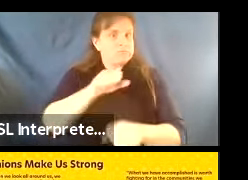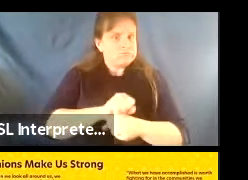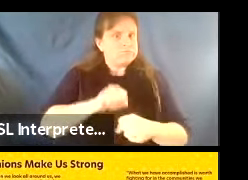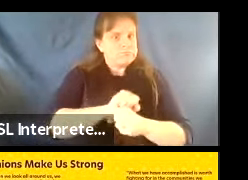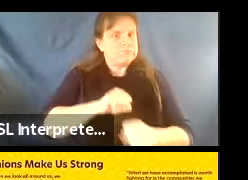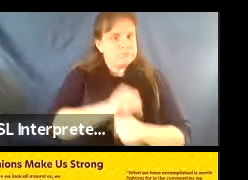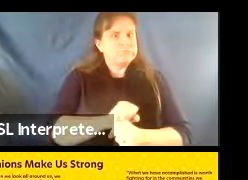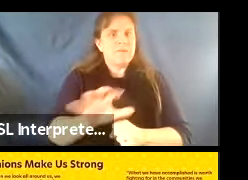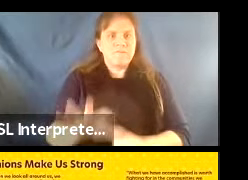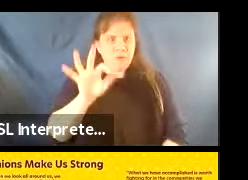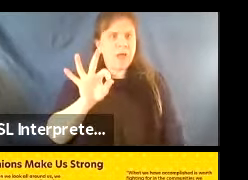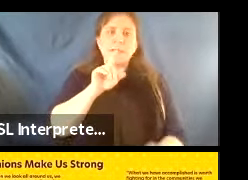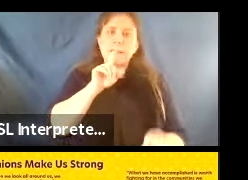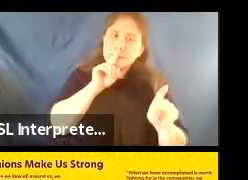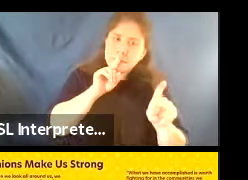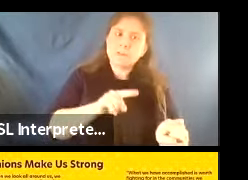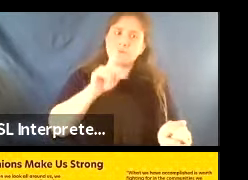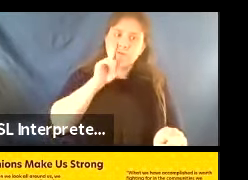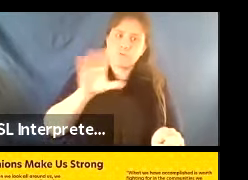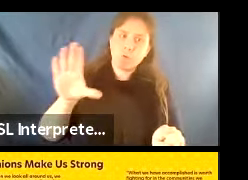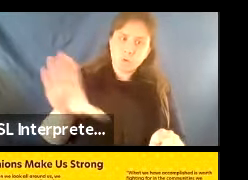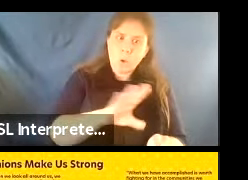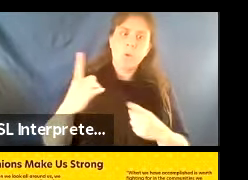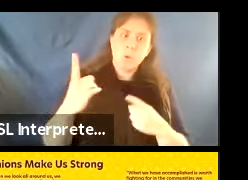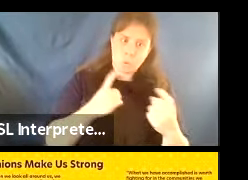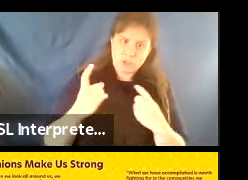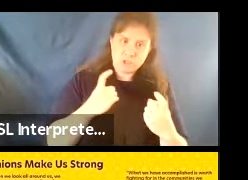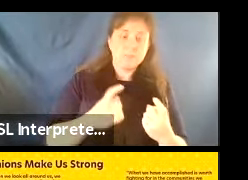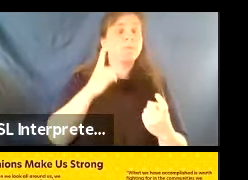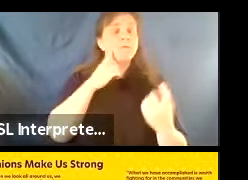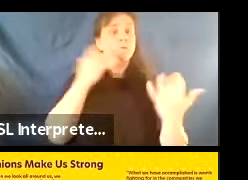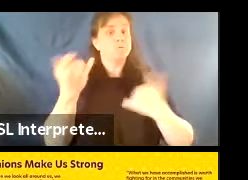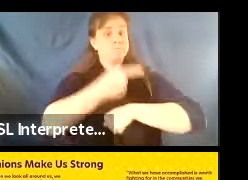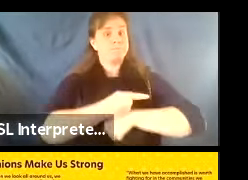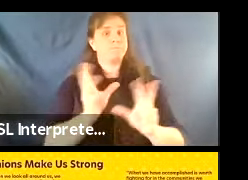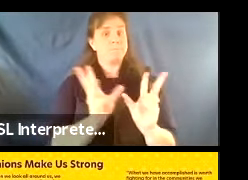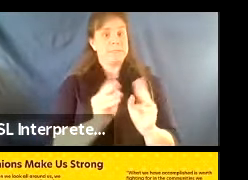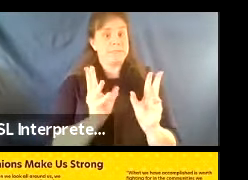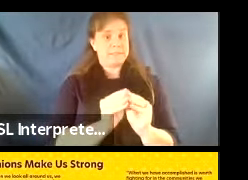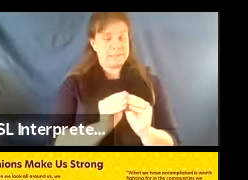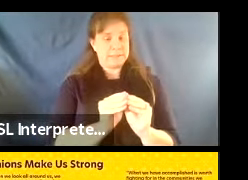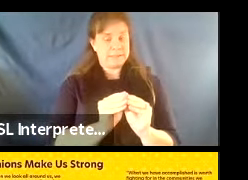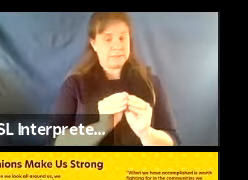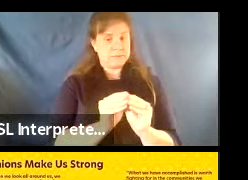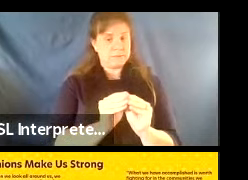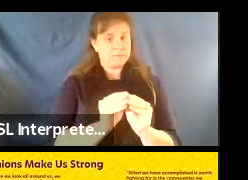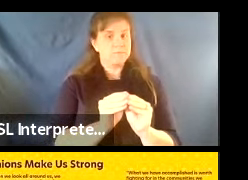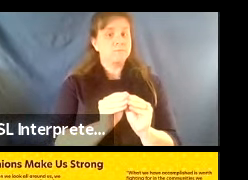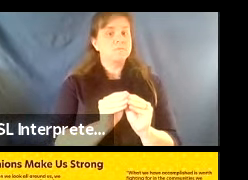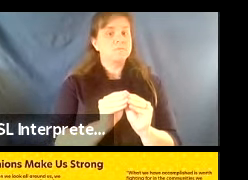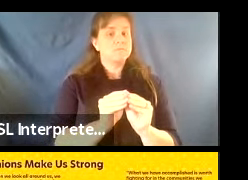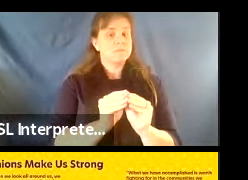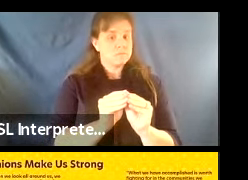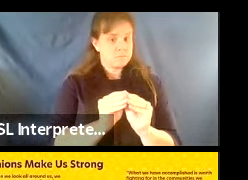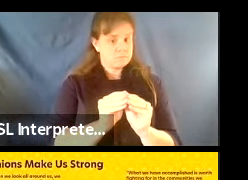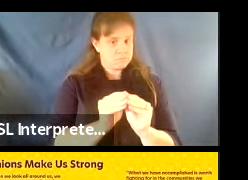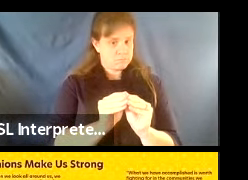the many questions that you guys ask. So for today's meeting, over the course